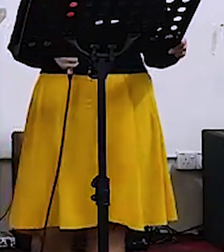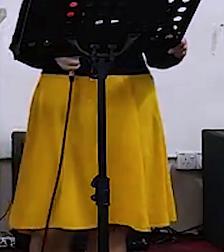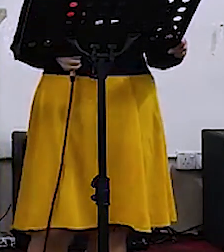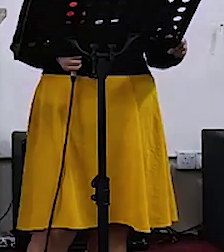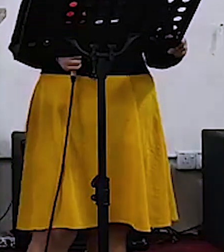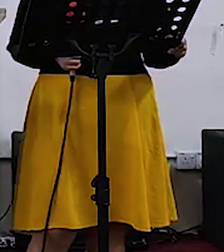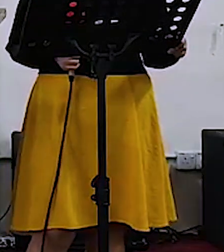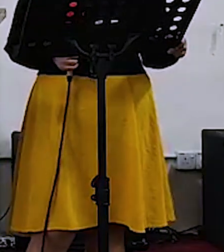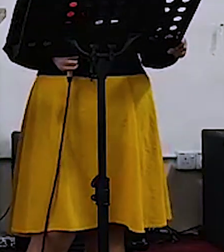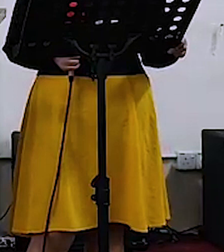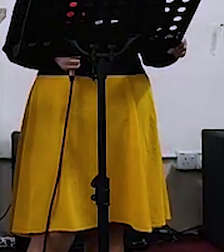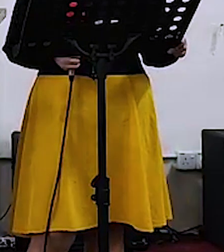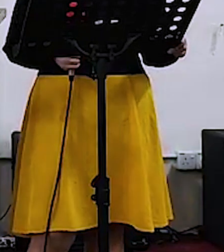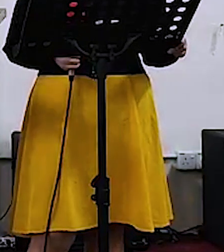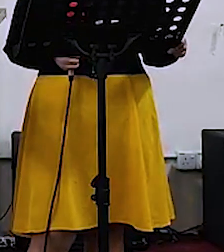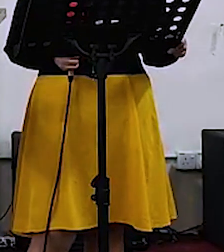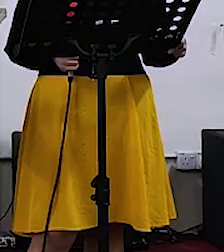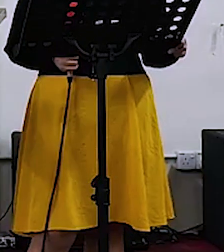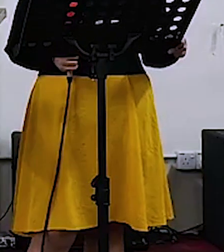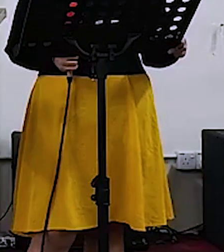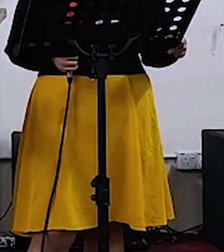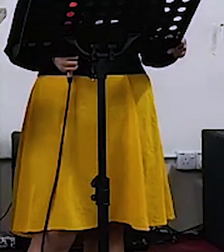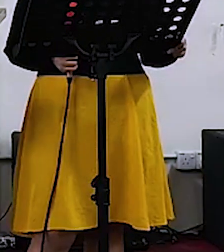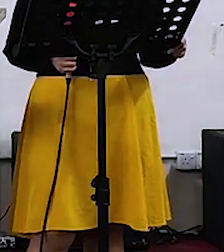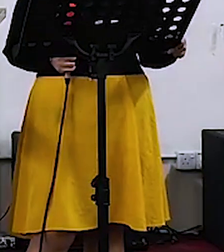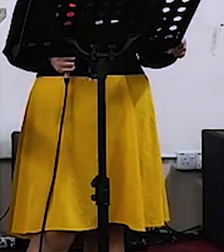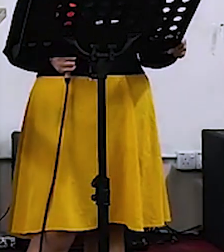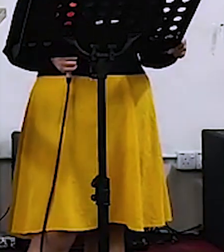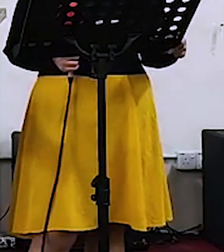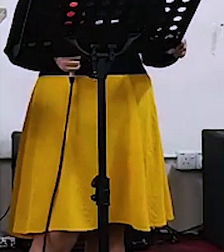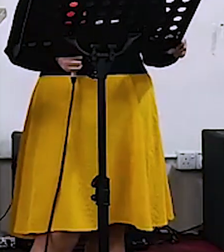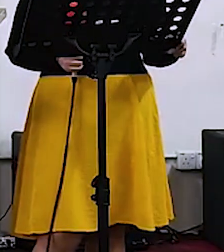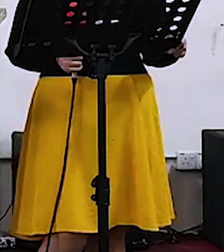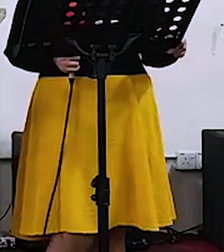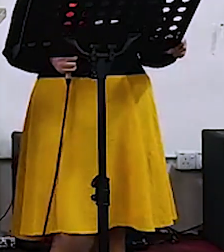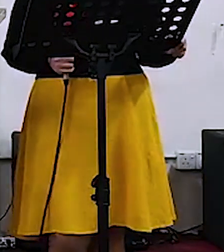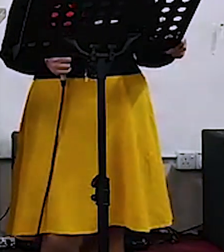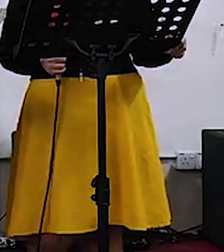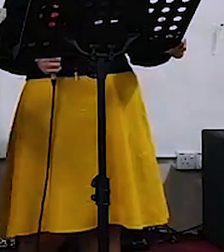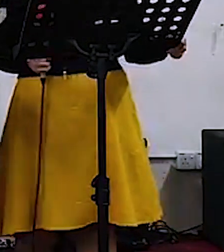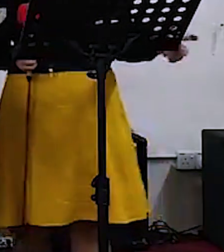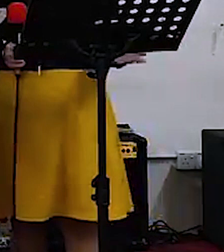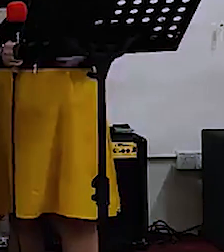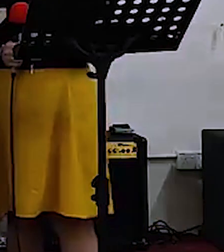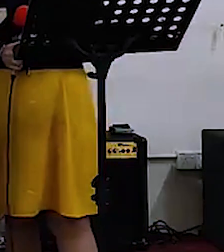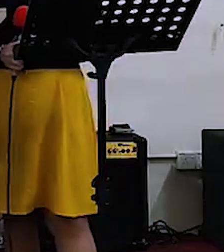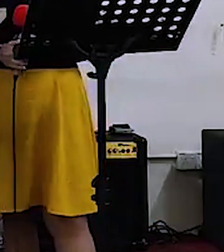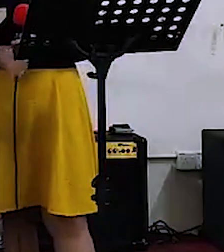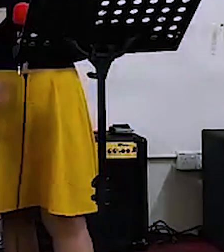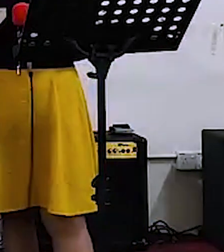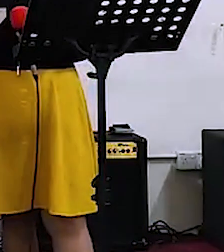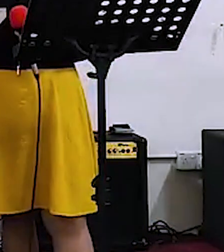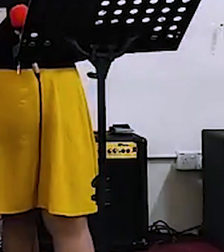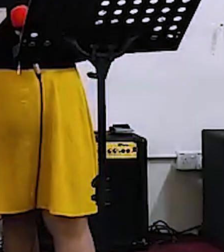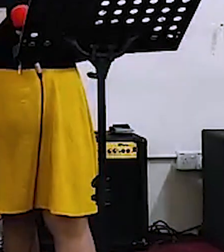amen? Except God. Oh, your baby is so perfect. No, baby is not perfect.Nothing in his life is perfect but God, and who can